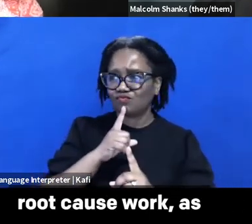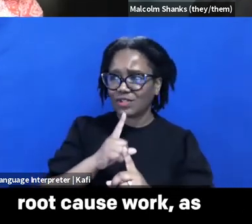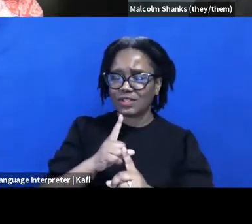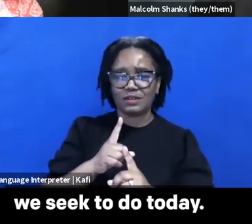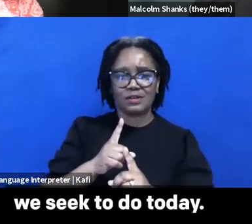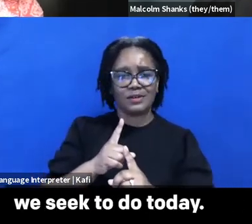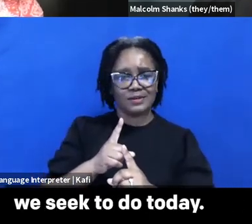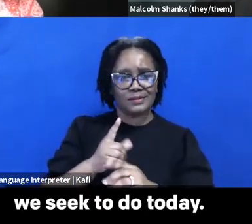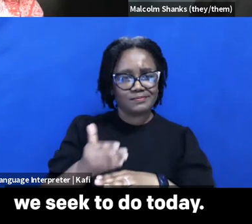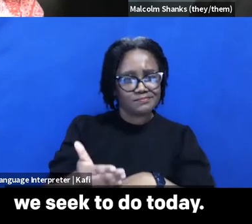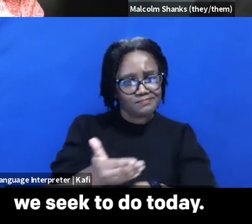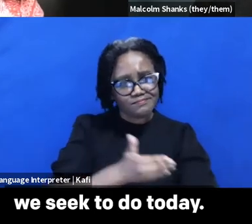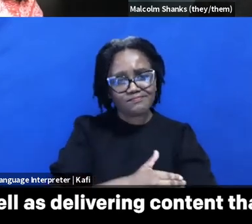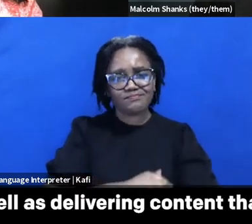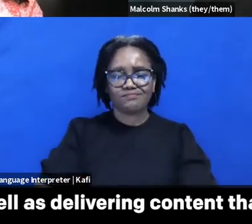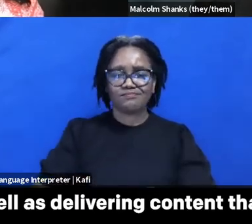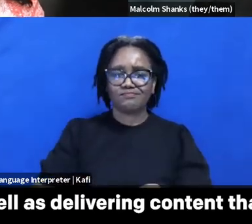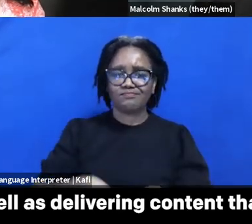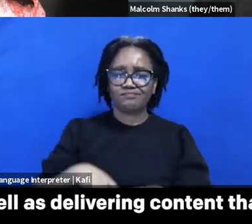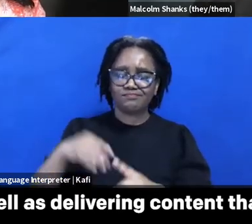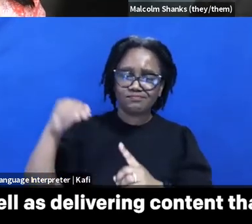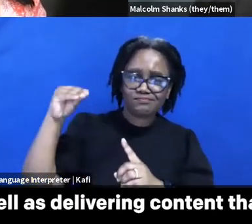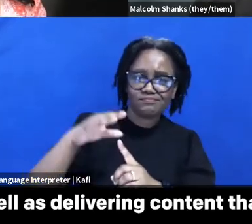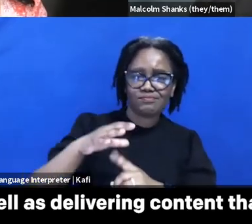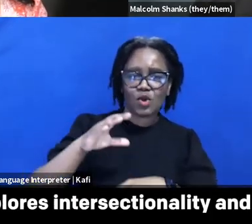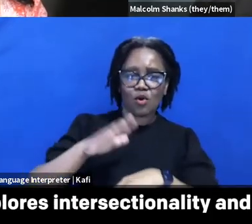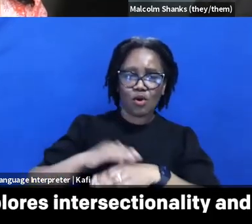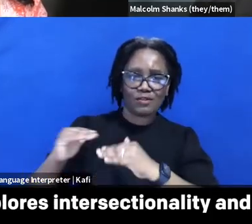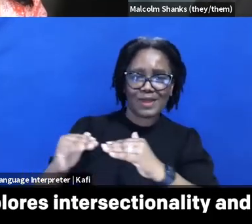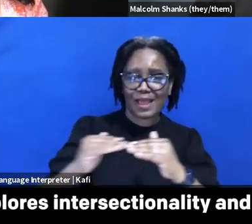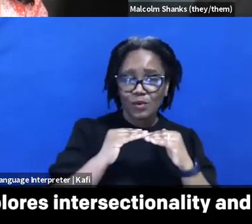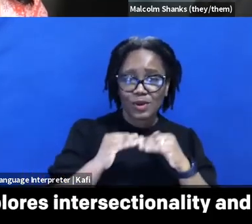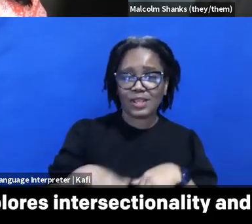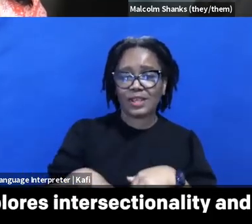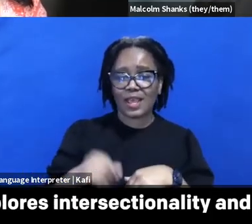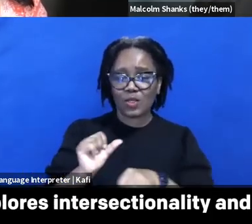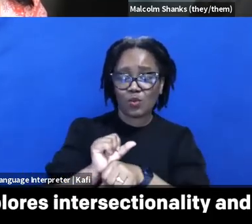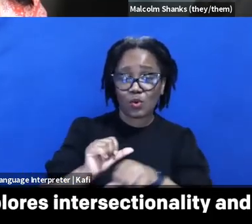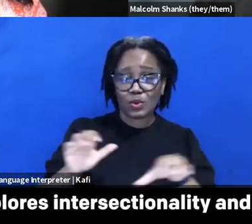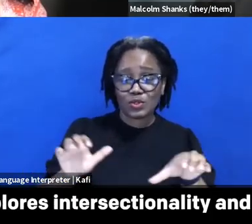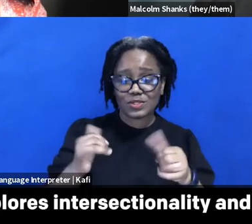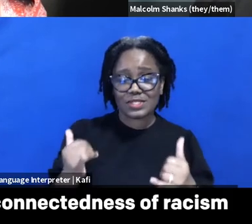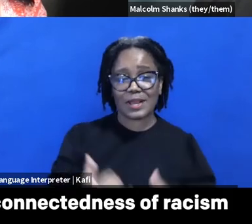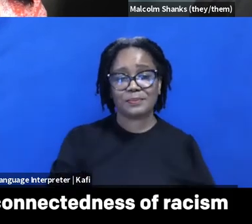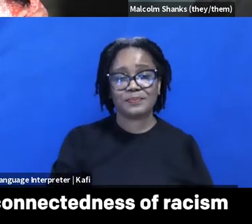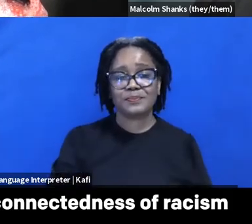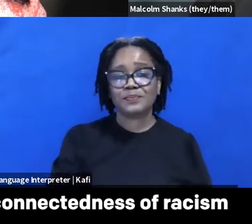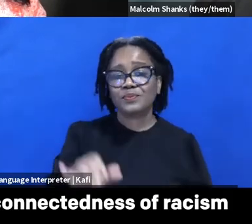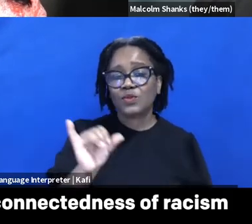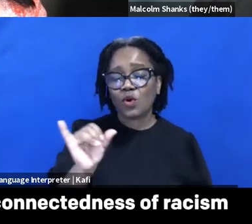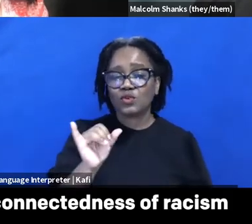root cause work, as we'll seek to do today, as well as delivering content that explores intersectionality